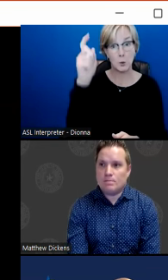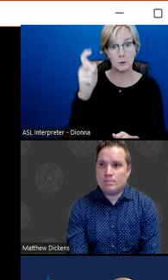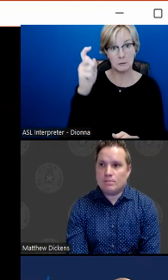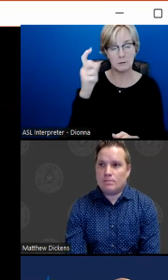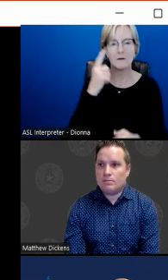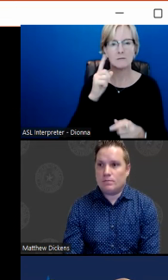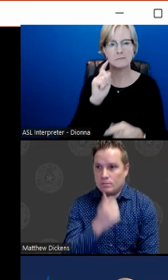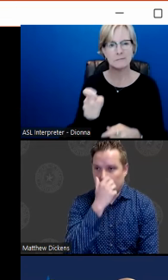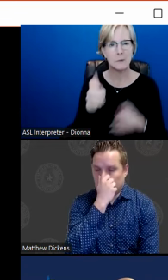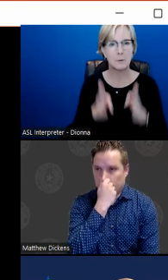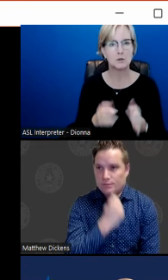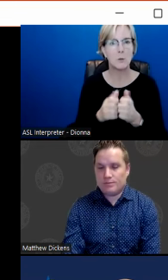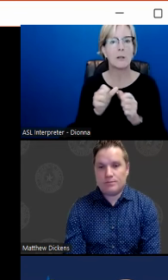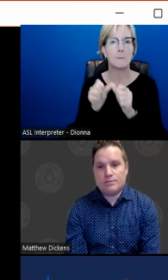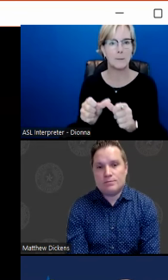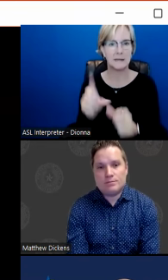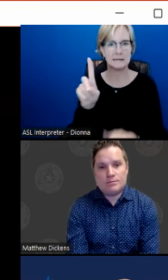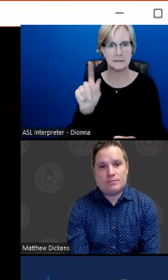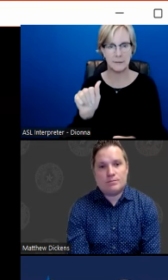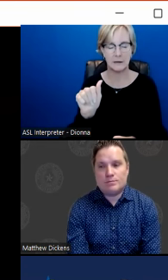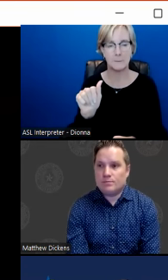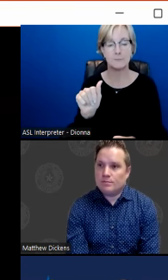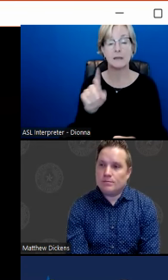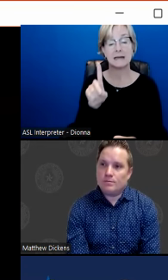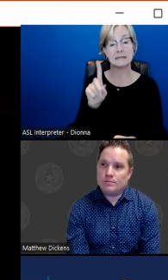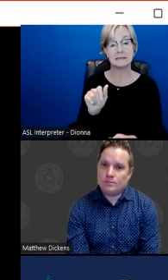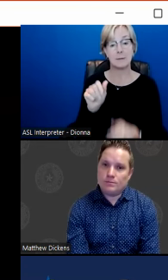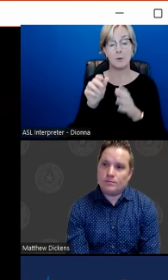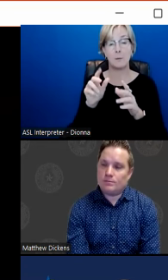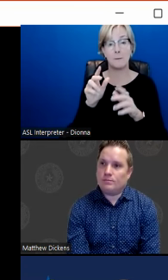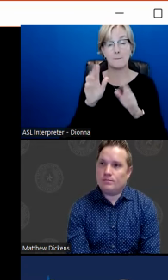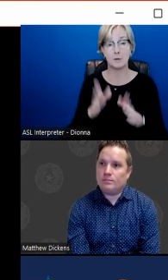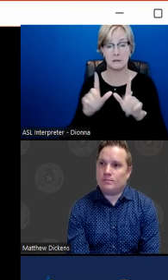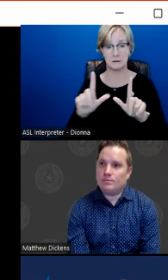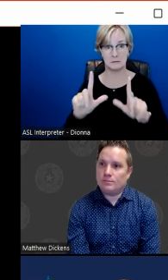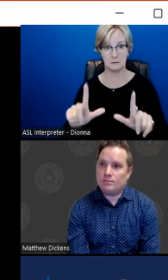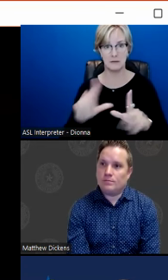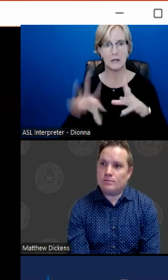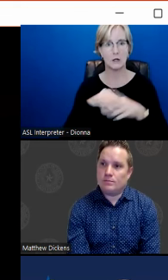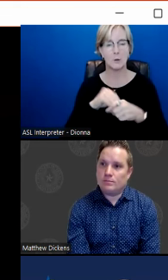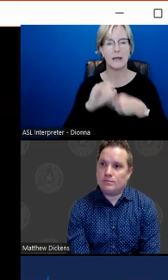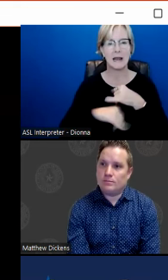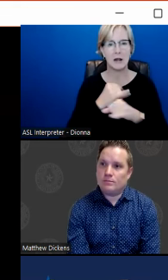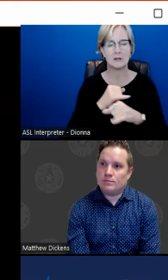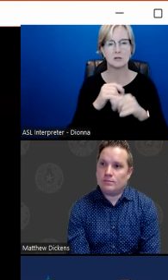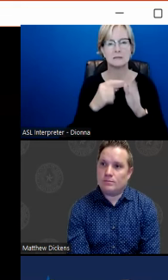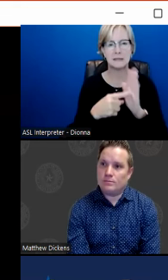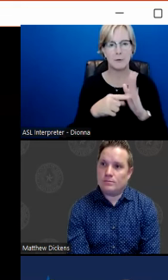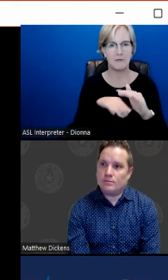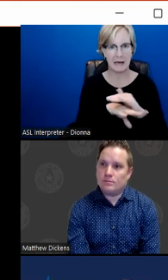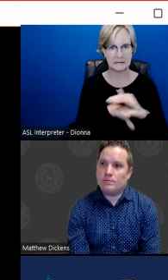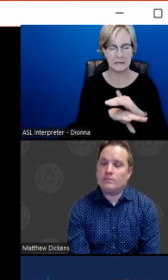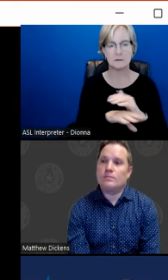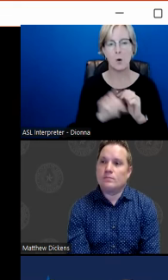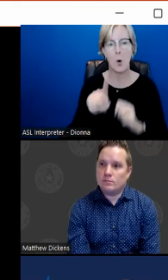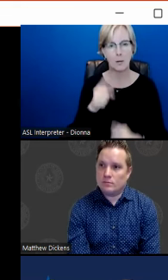to a person with a permanent disability. Disabled person license plates include the international symbol of access and are only